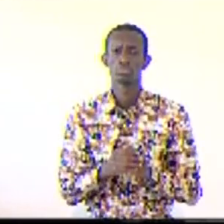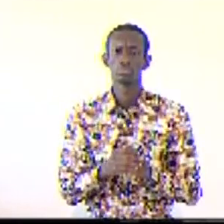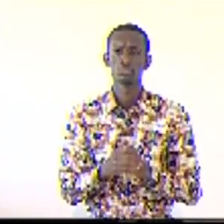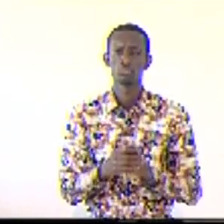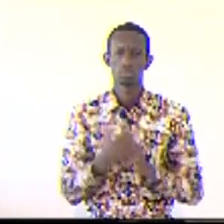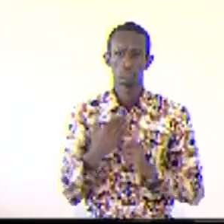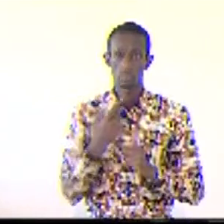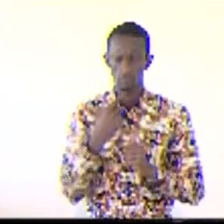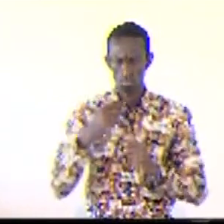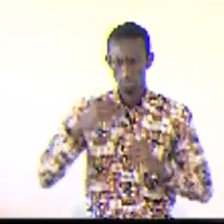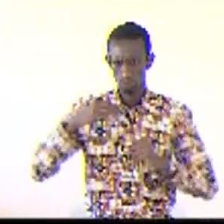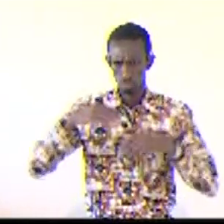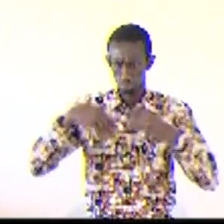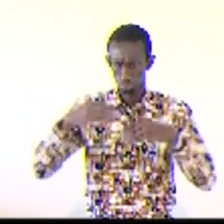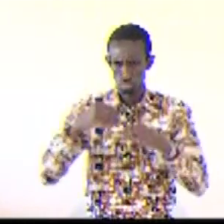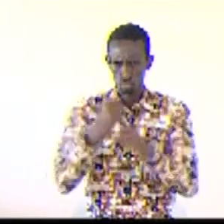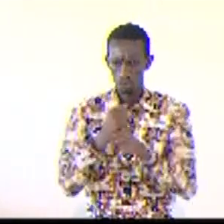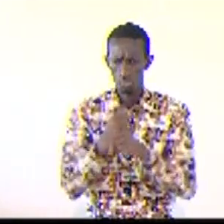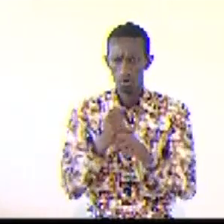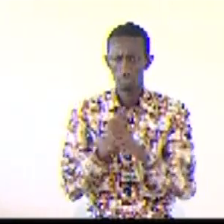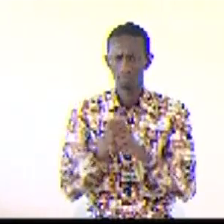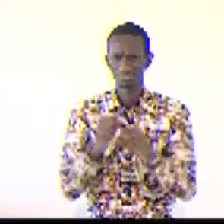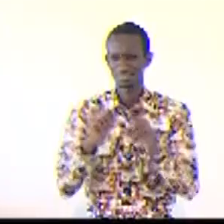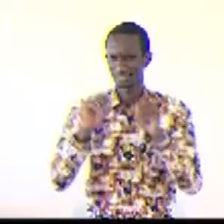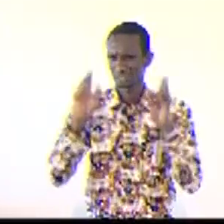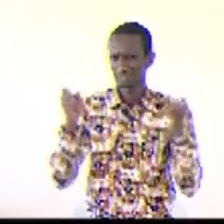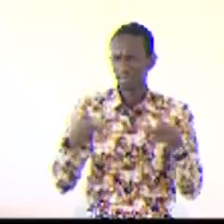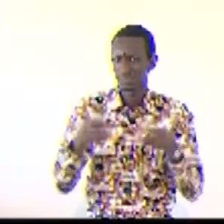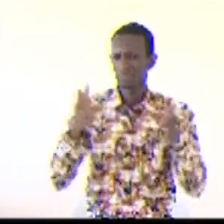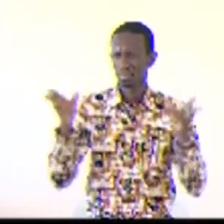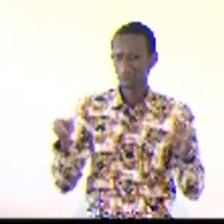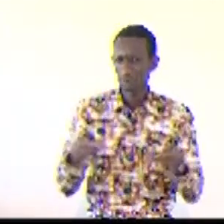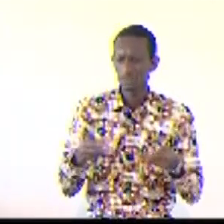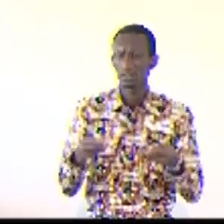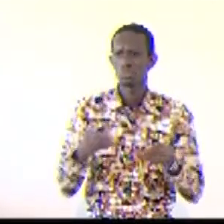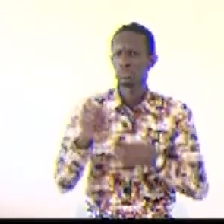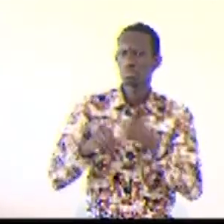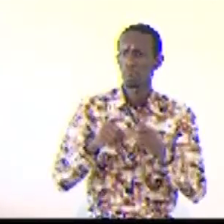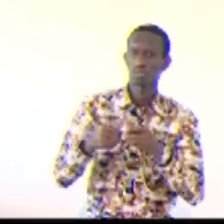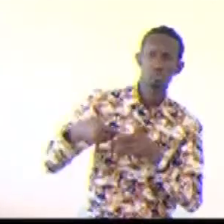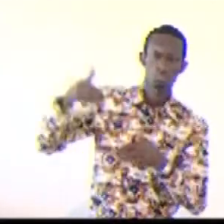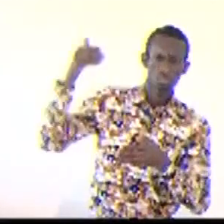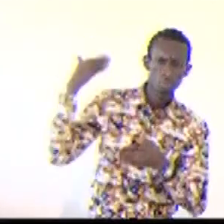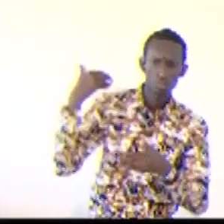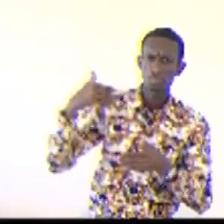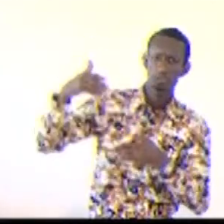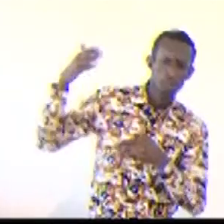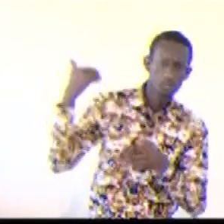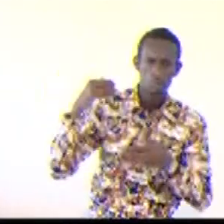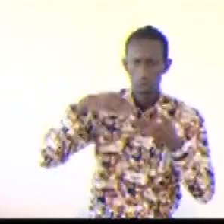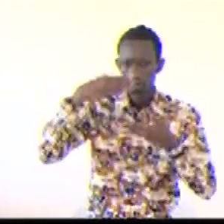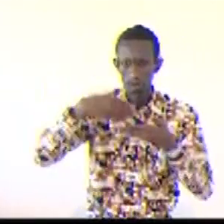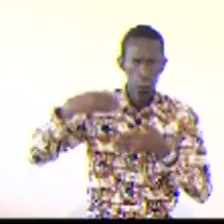probably make a summary of what we had looked at in this unit. Remember, in the first